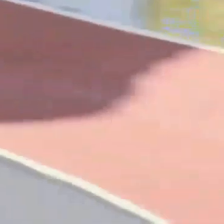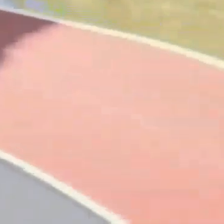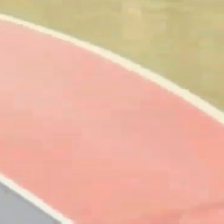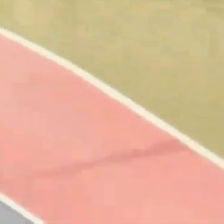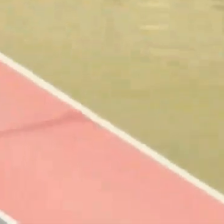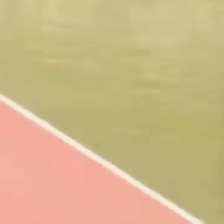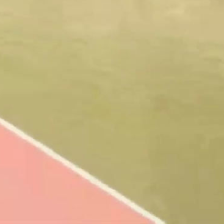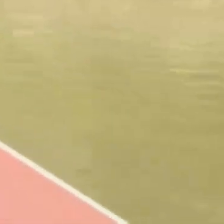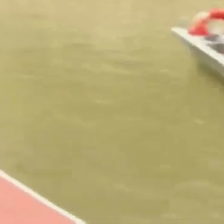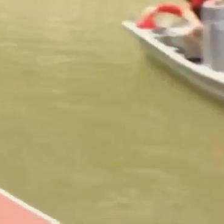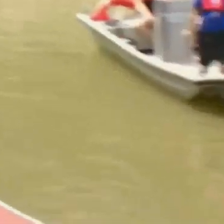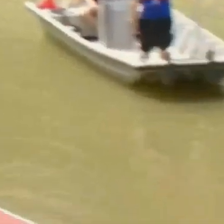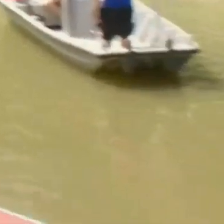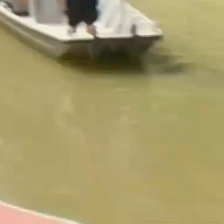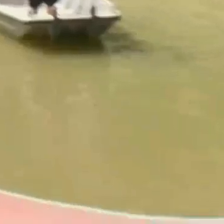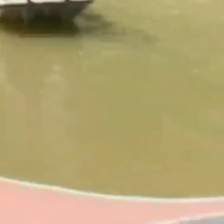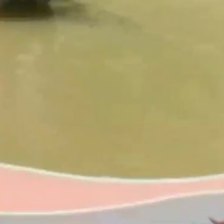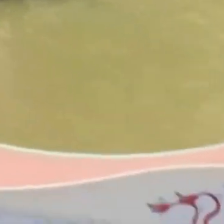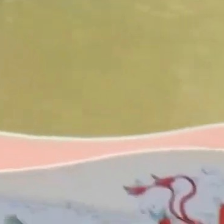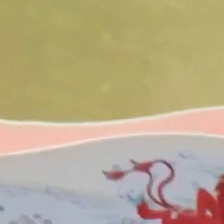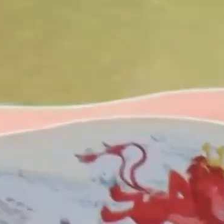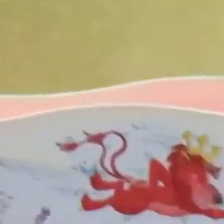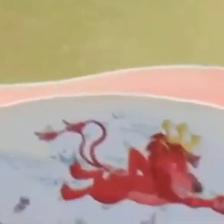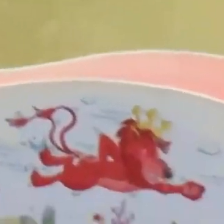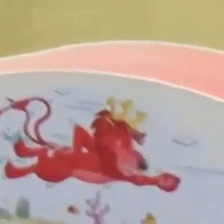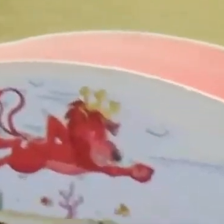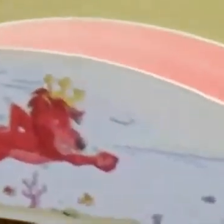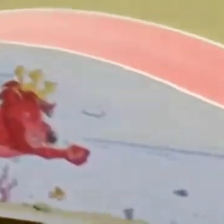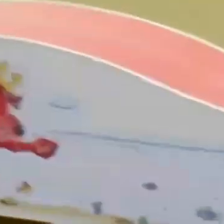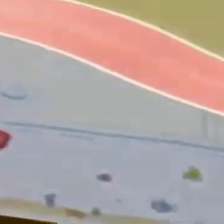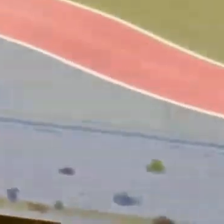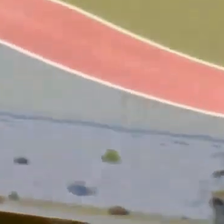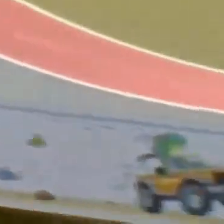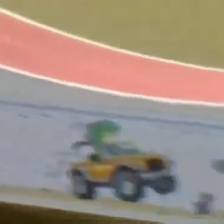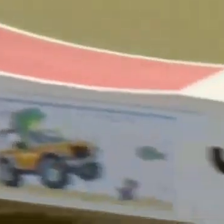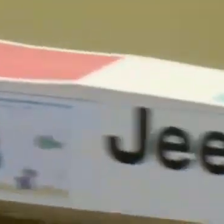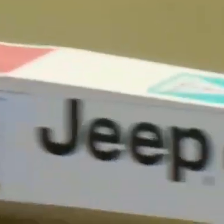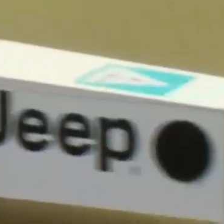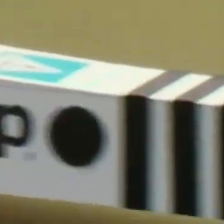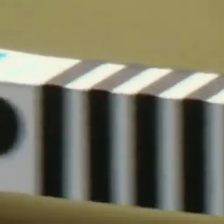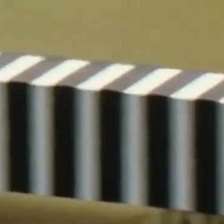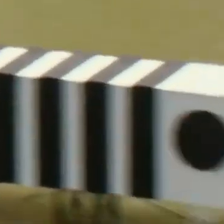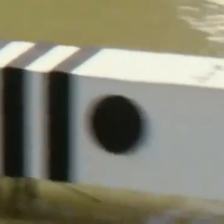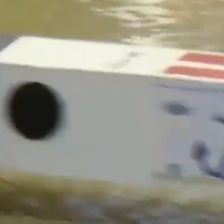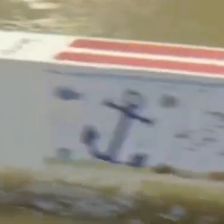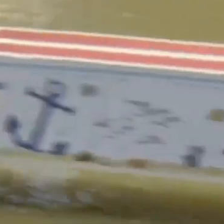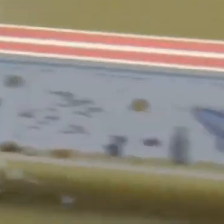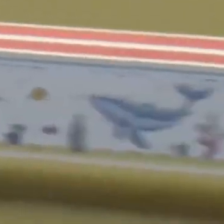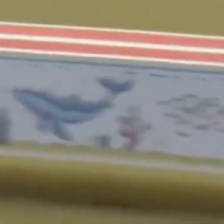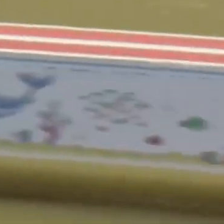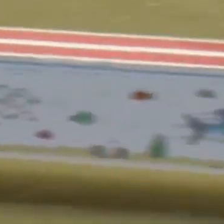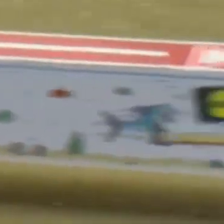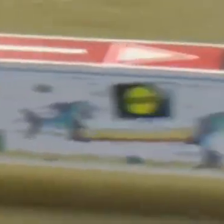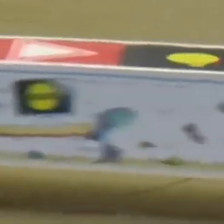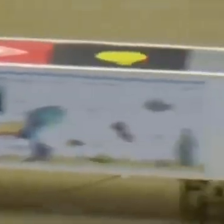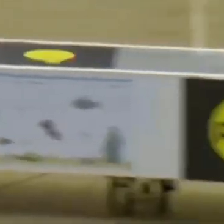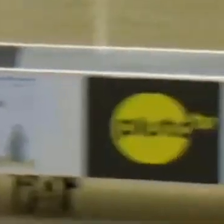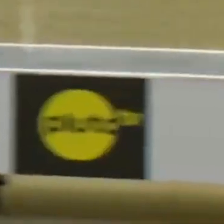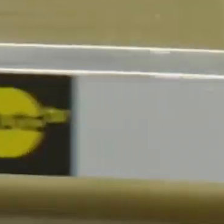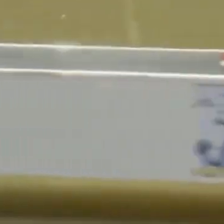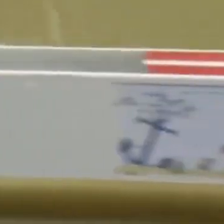Locked and loaded at the top. Nice and quick through there.